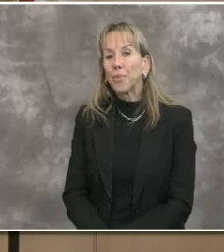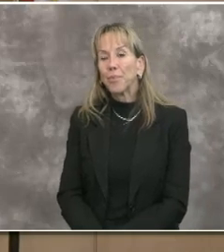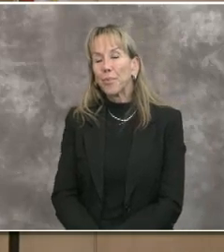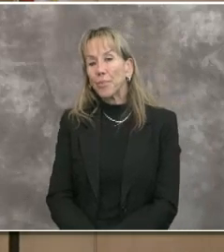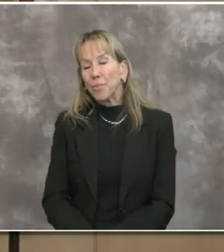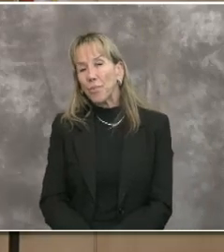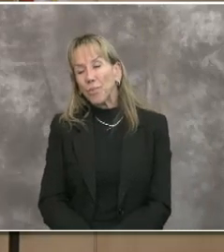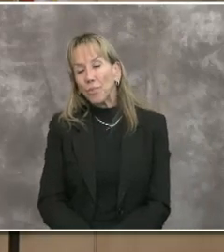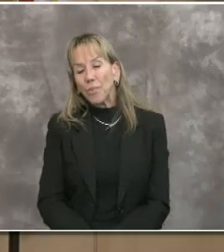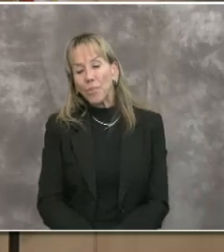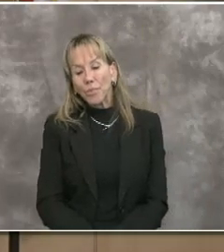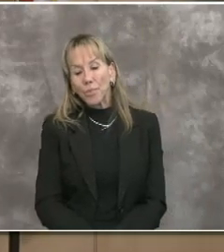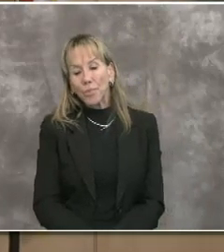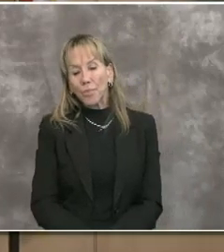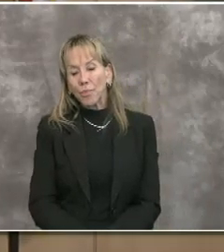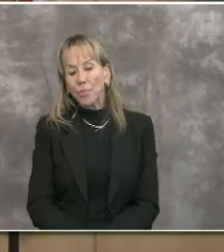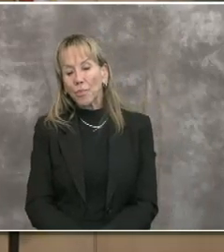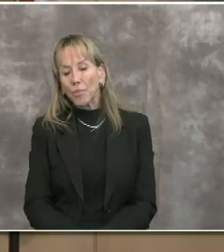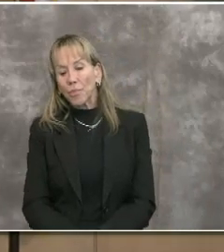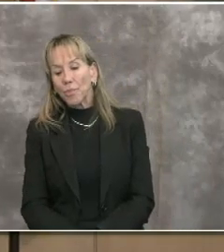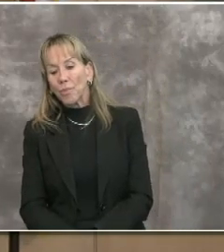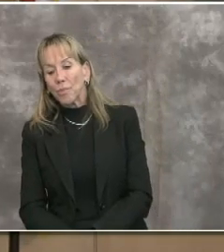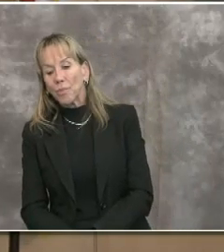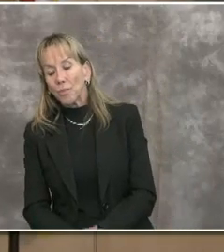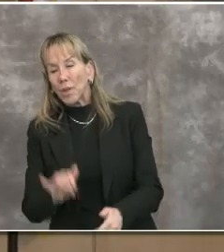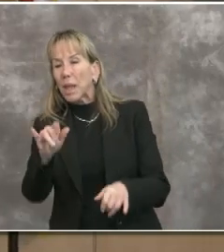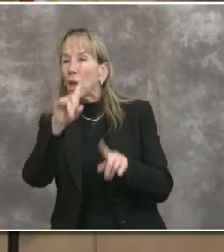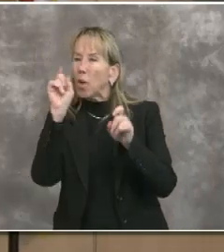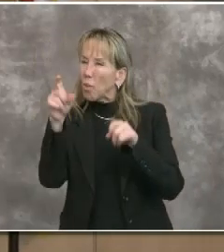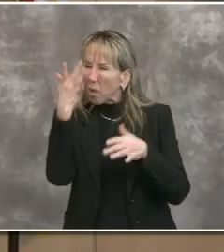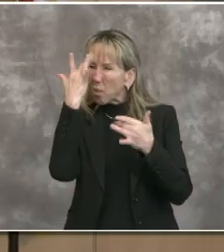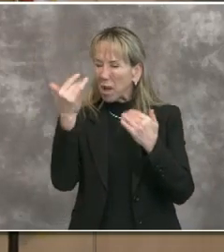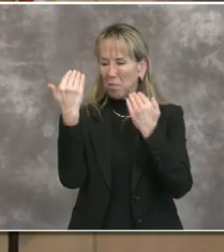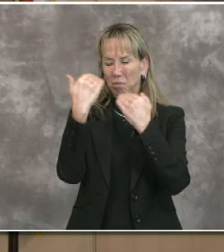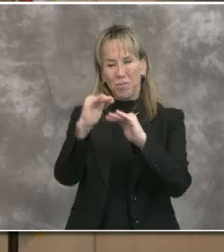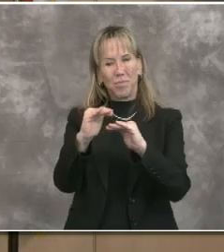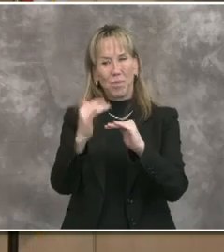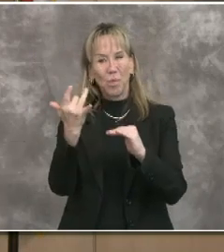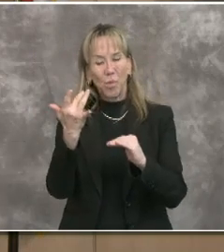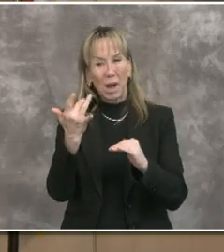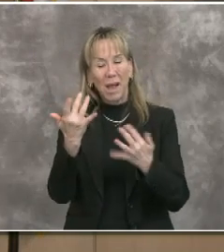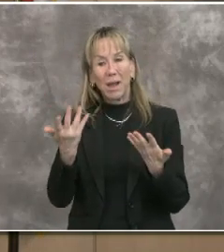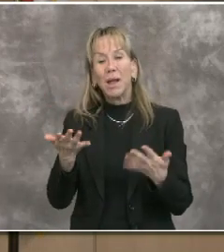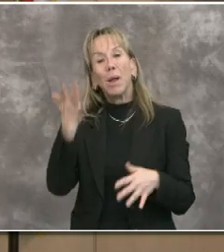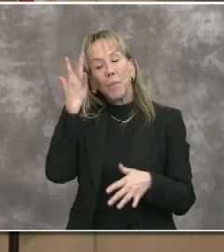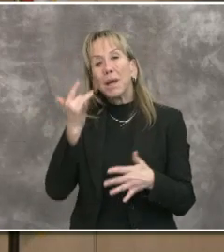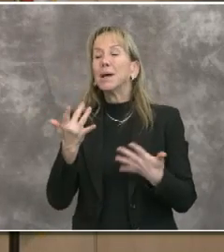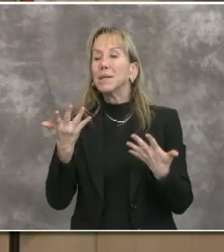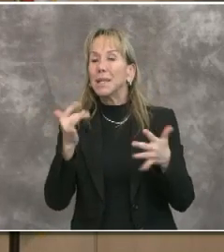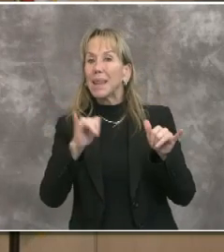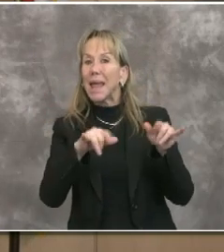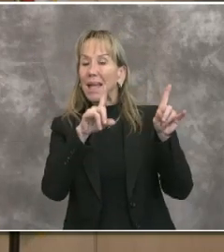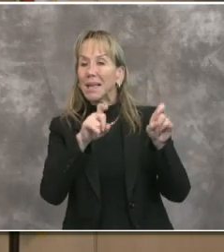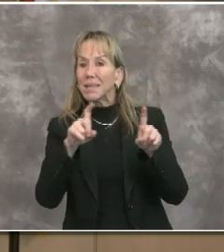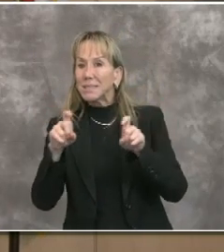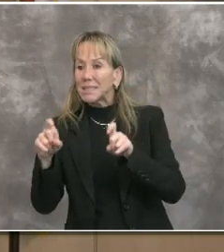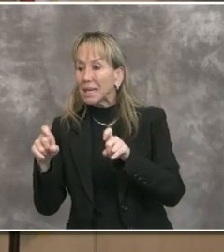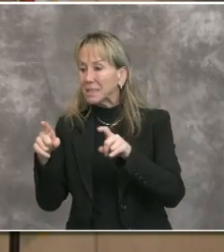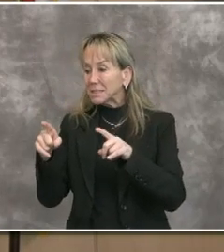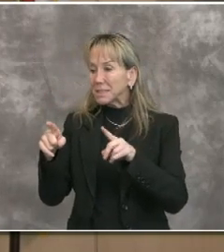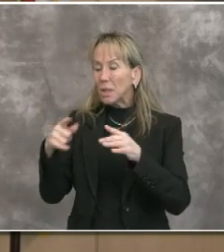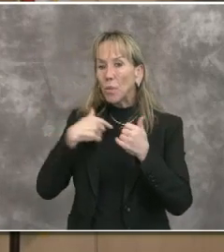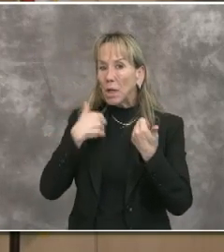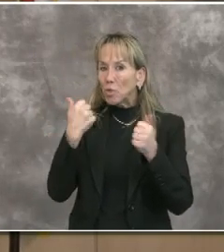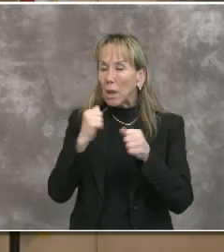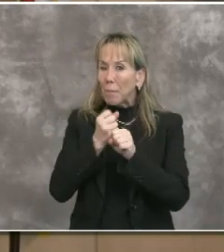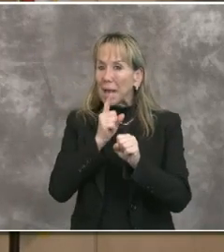Yeah, I think really the question is, why is the testing restricted? The answer is because there's not enough tests right now, and so we're trying to direct